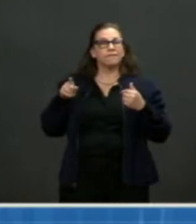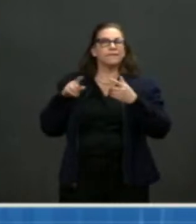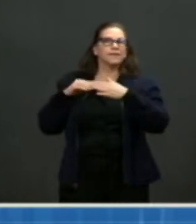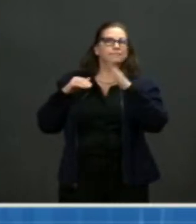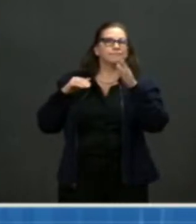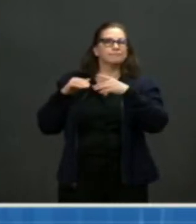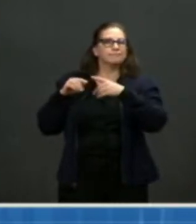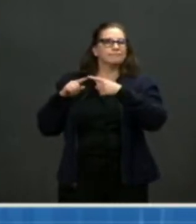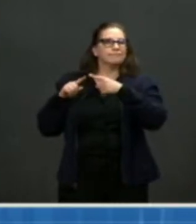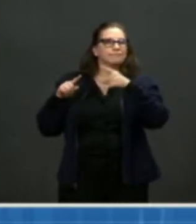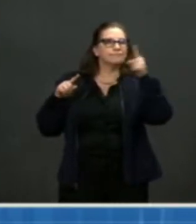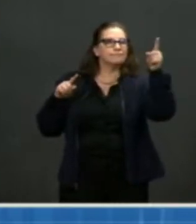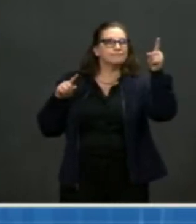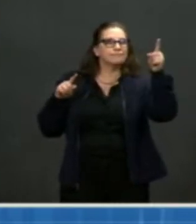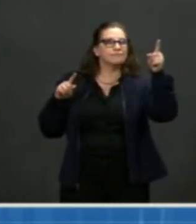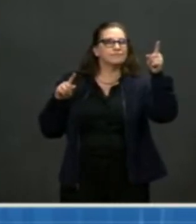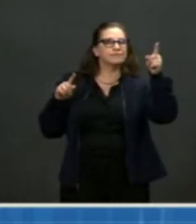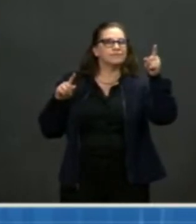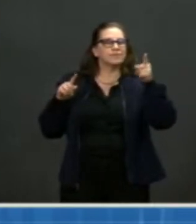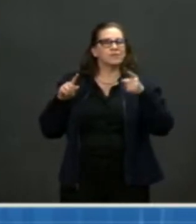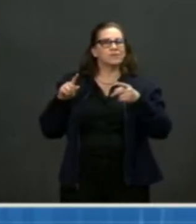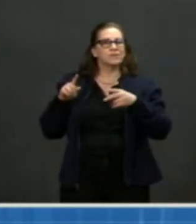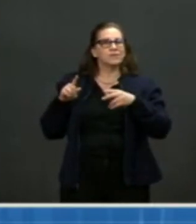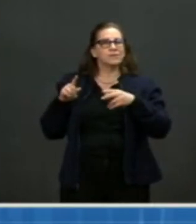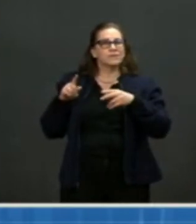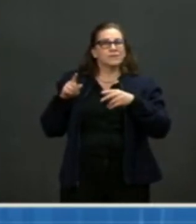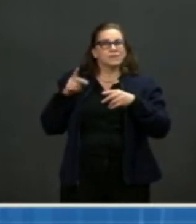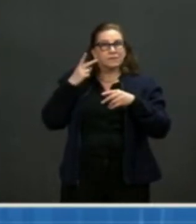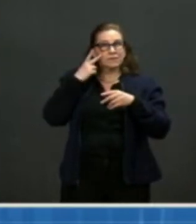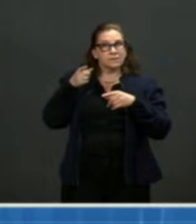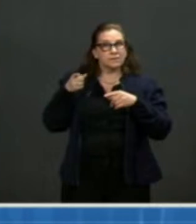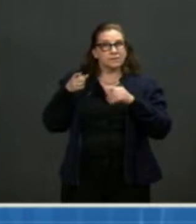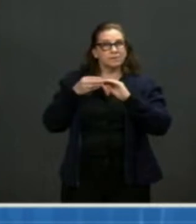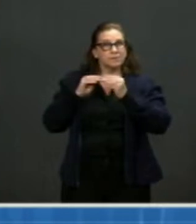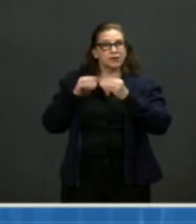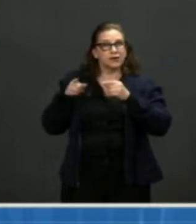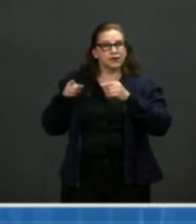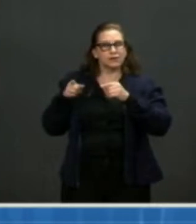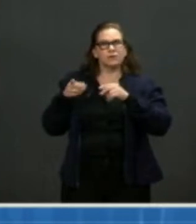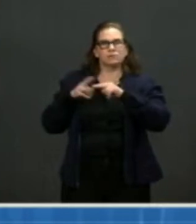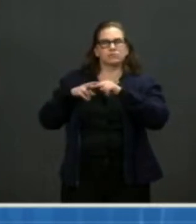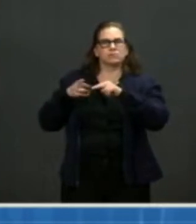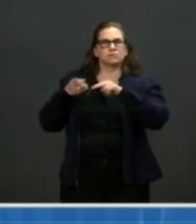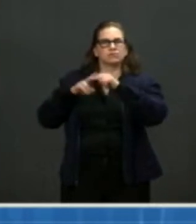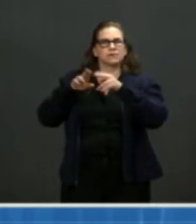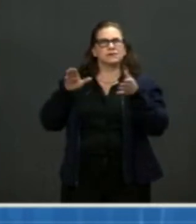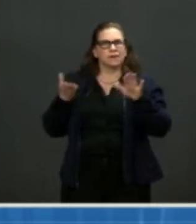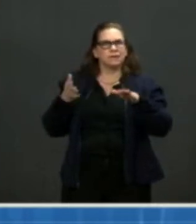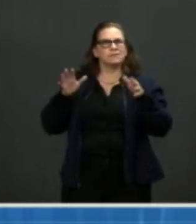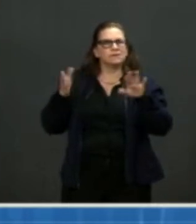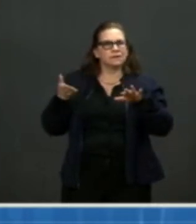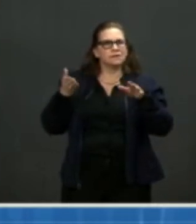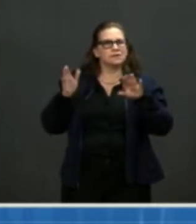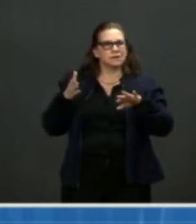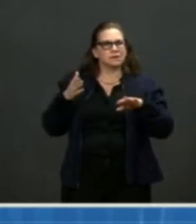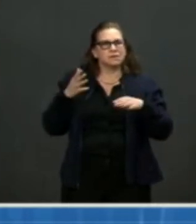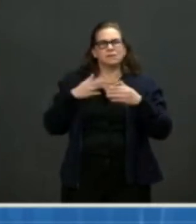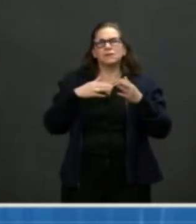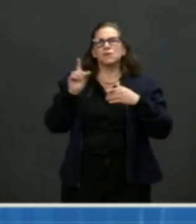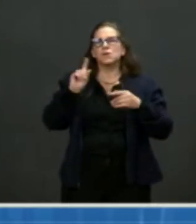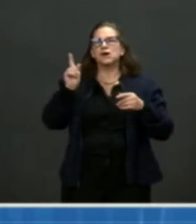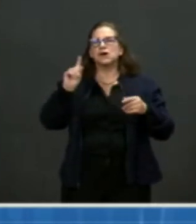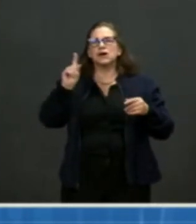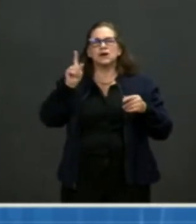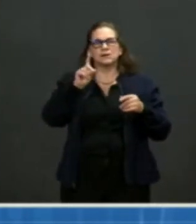demographic, we will see death rates in that demographic as well. So I think the messaging is very consistent. We still need to be